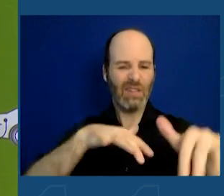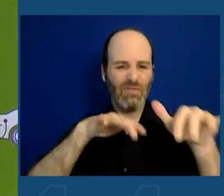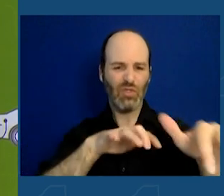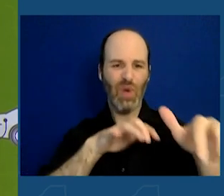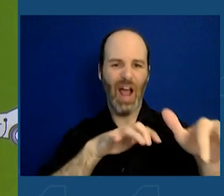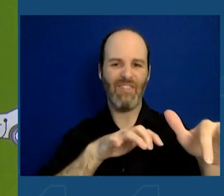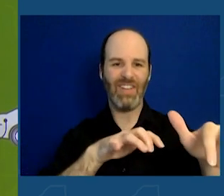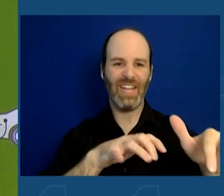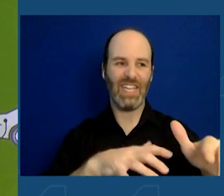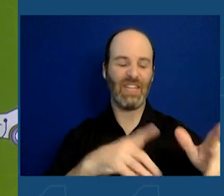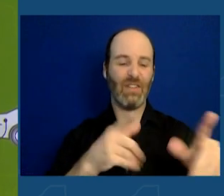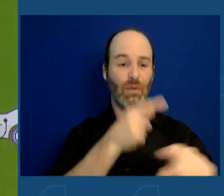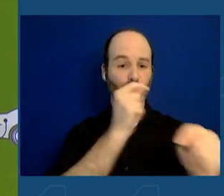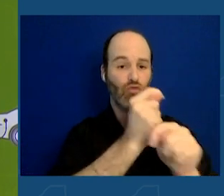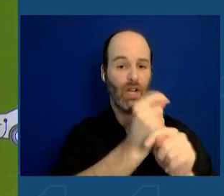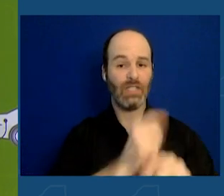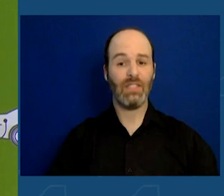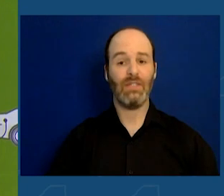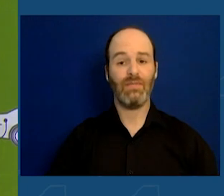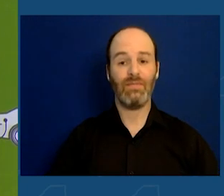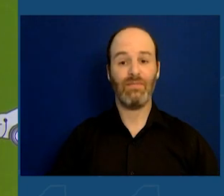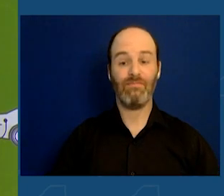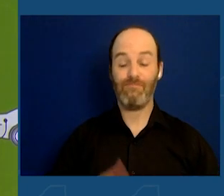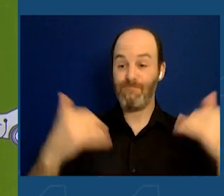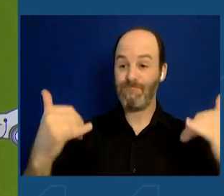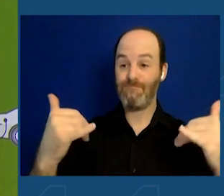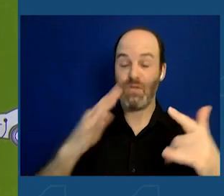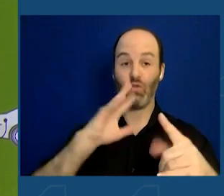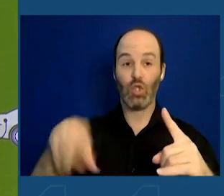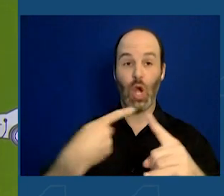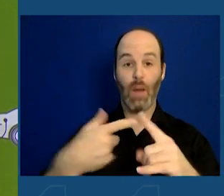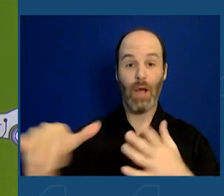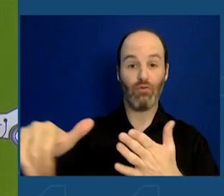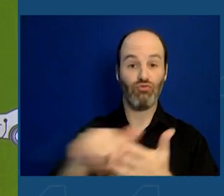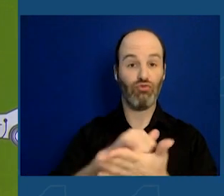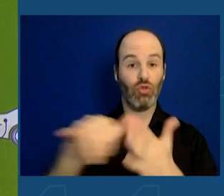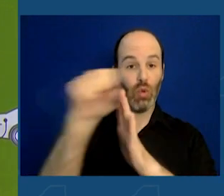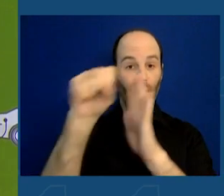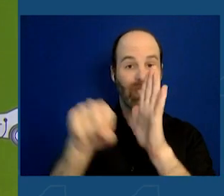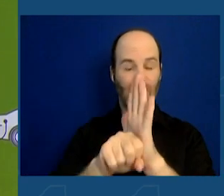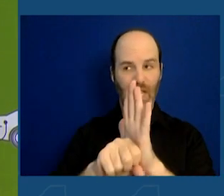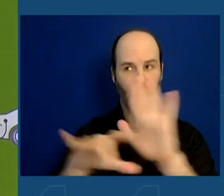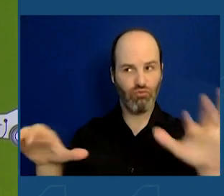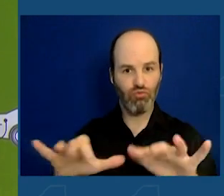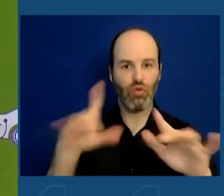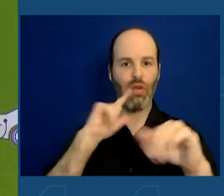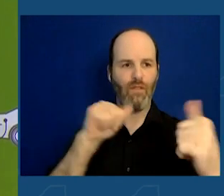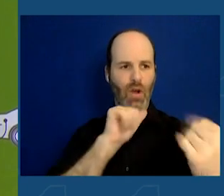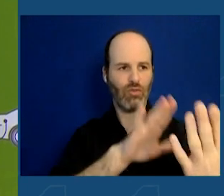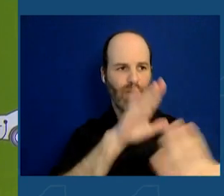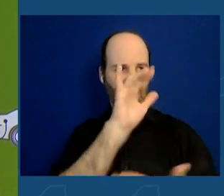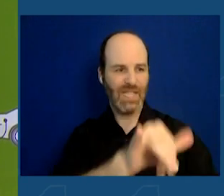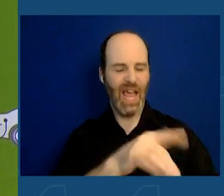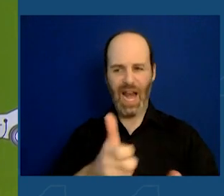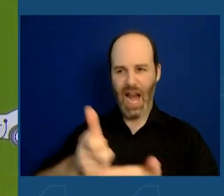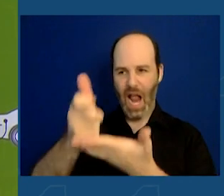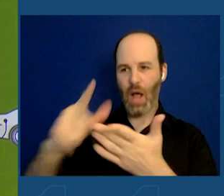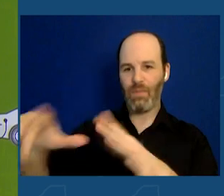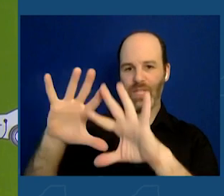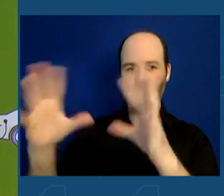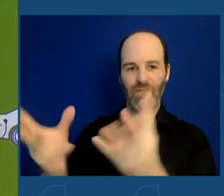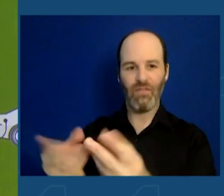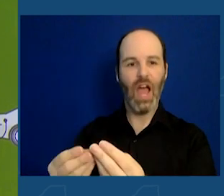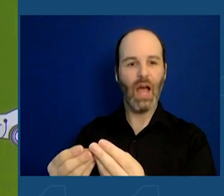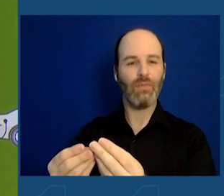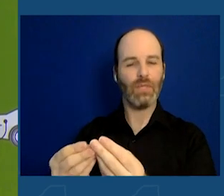Today we're going to talk about what the state of New York is doing to address that and help these families